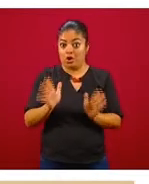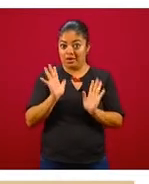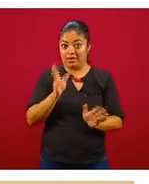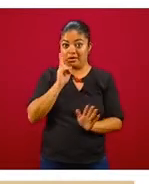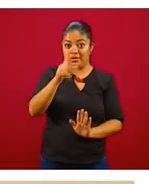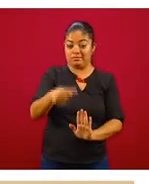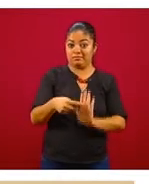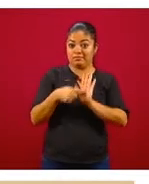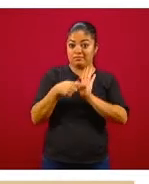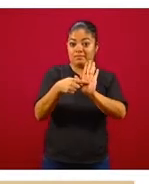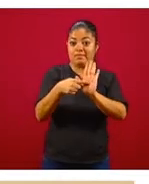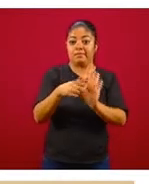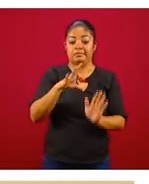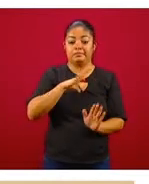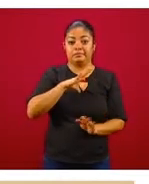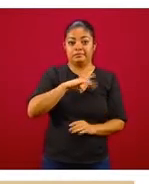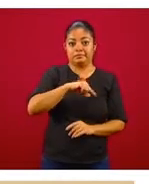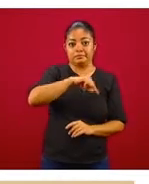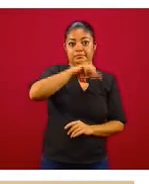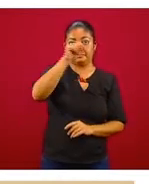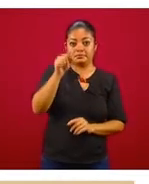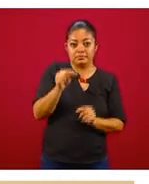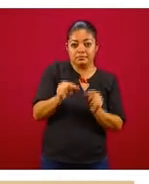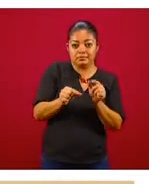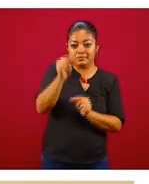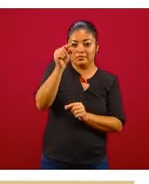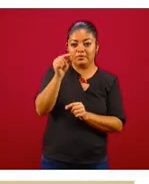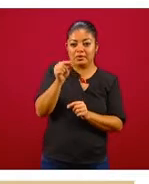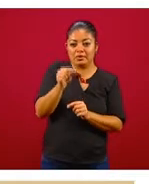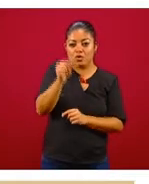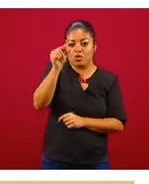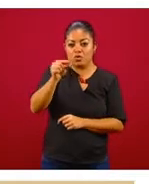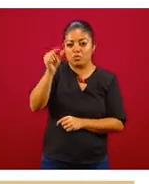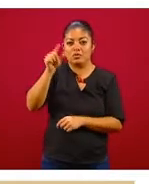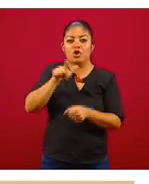start observing a gradual decrease